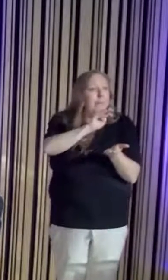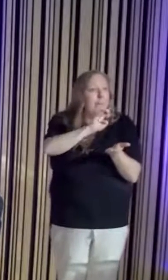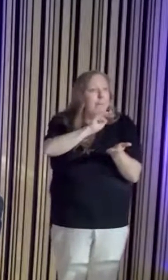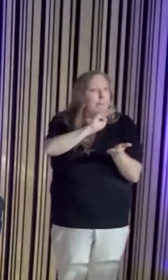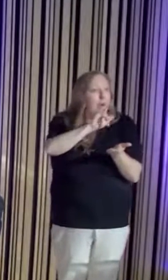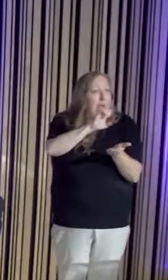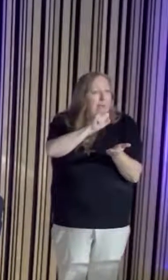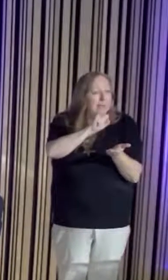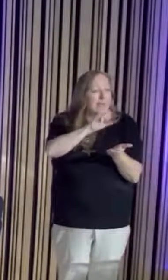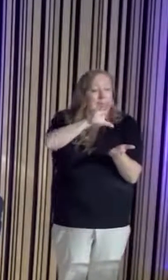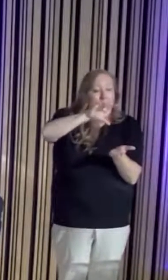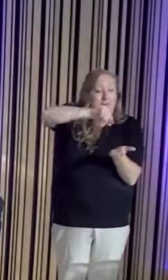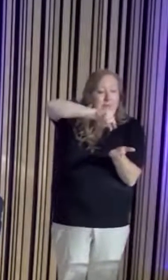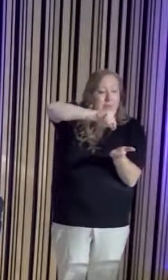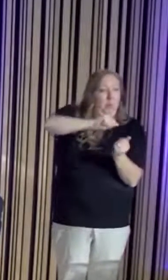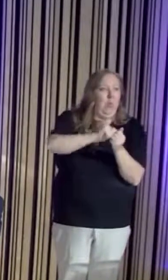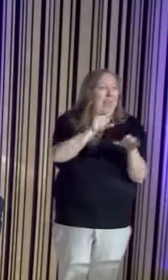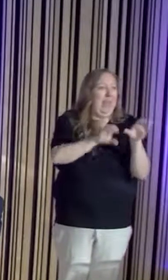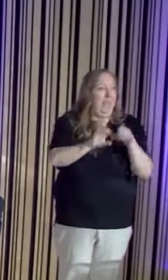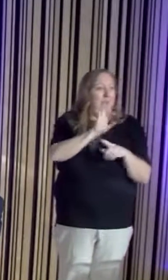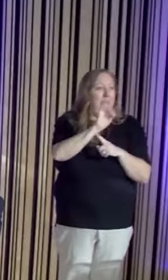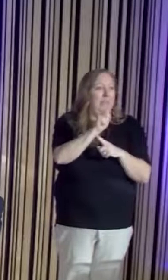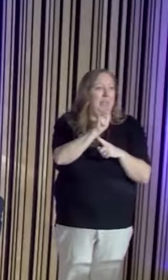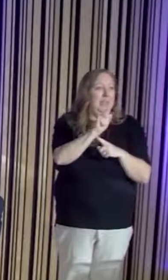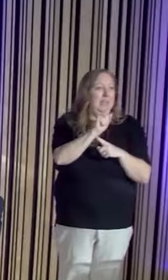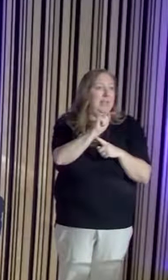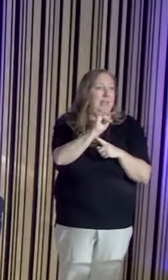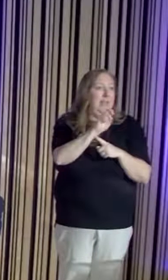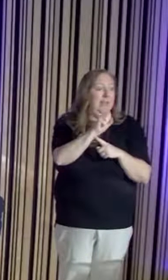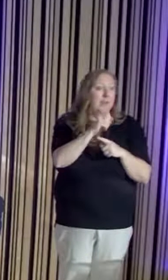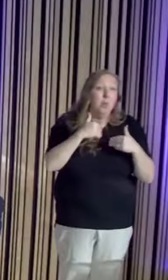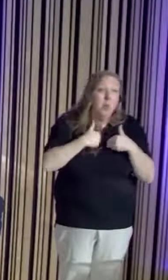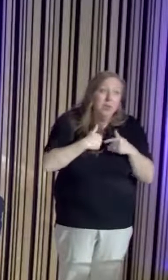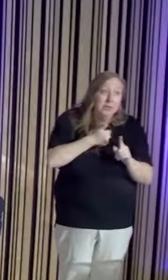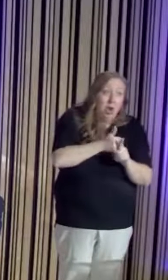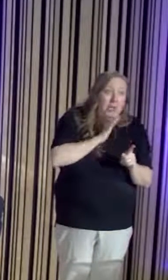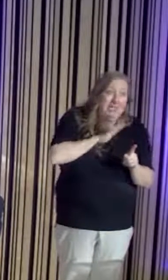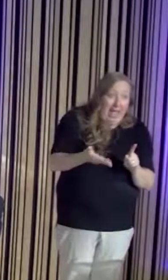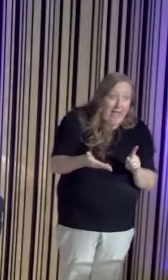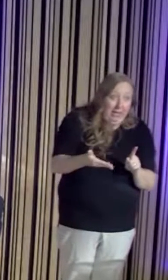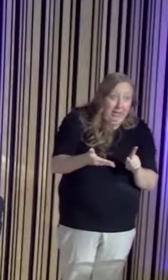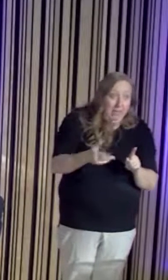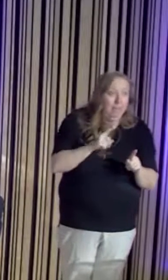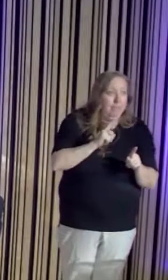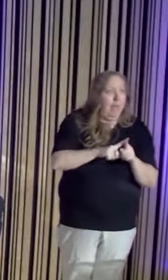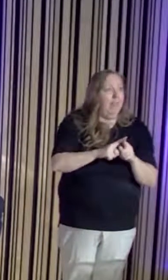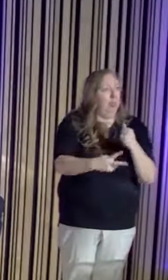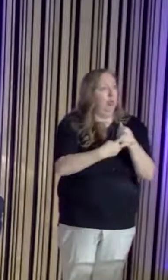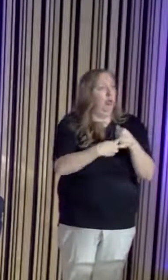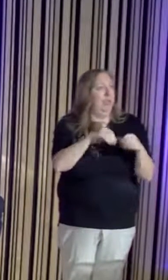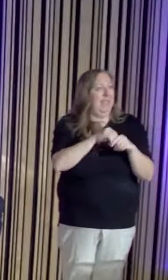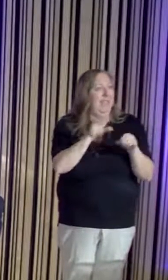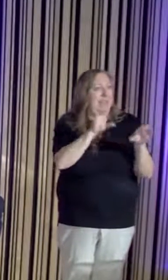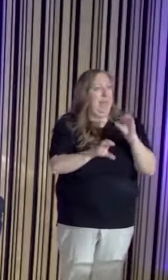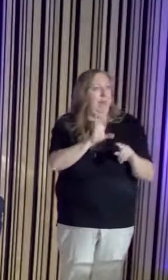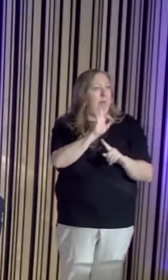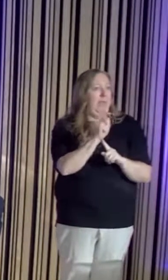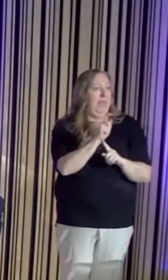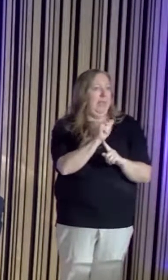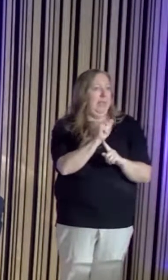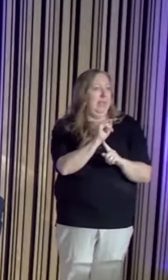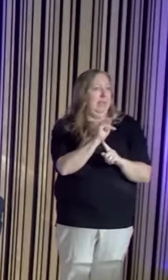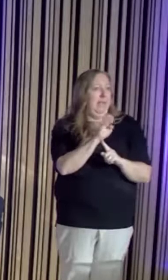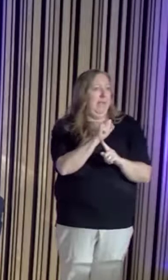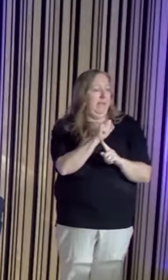chemical fixatives. So the organisms are dead, preserved in chemical fixatives, which then allow us to then